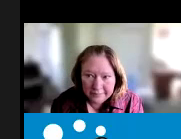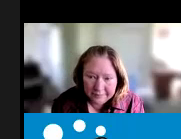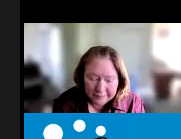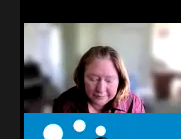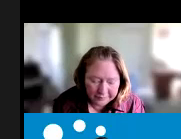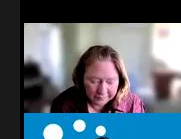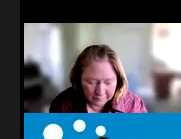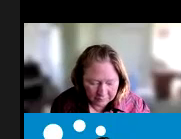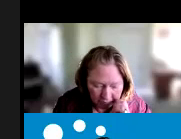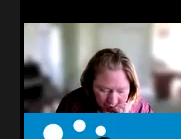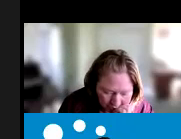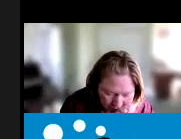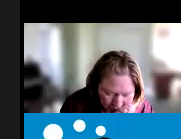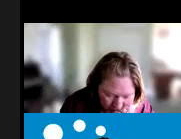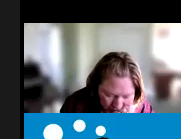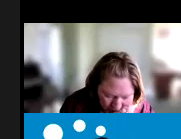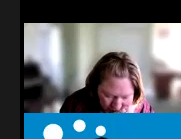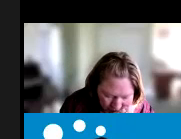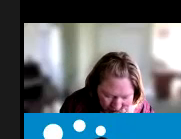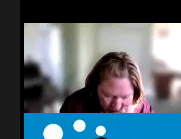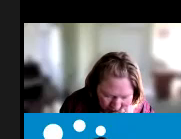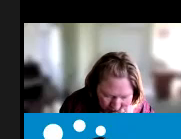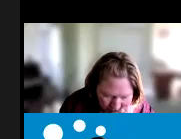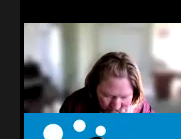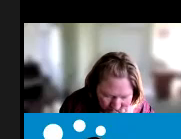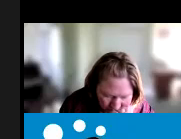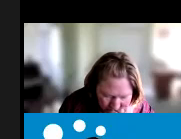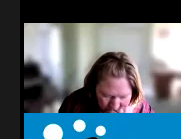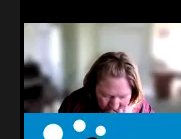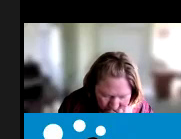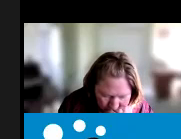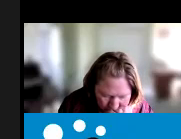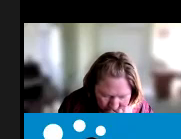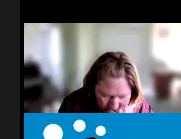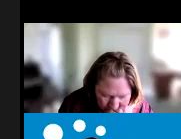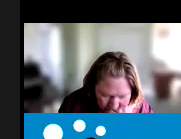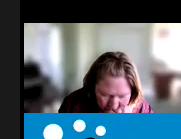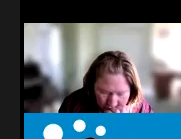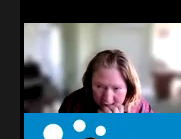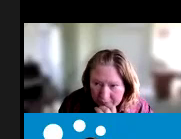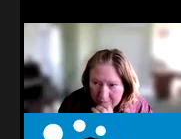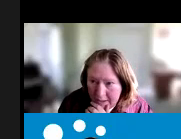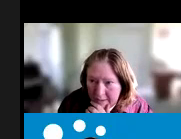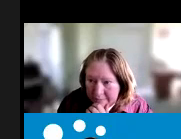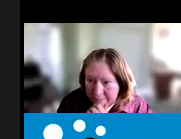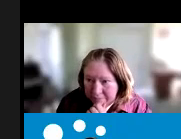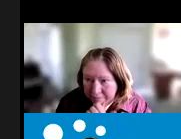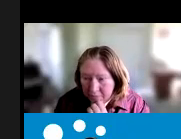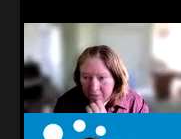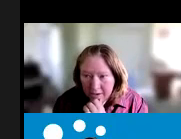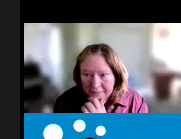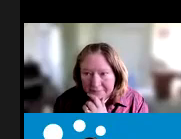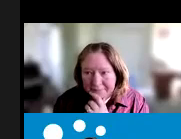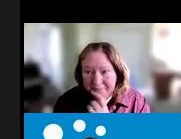one, a lot of the times we know that they're already filling in, a gap or playing a role in their community. So it's just a matter